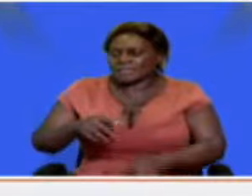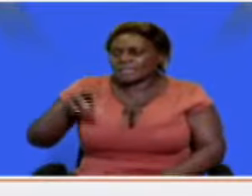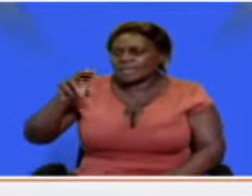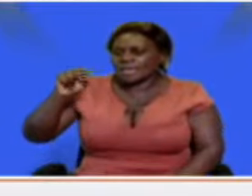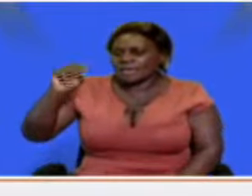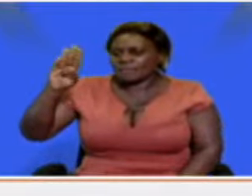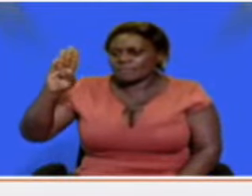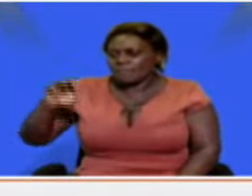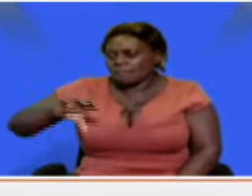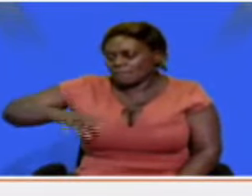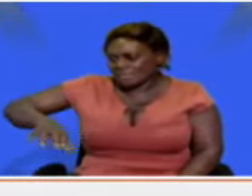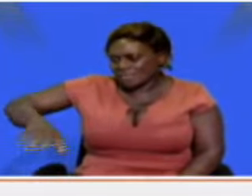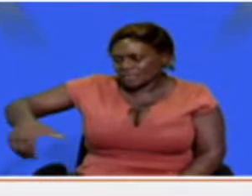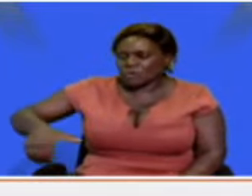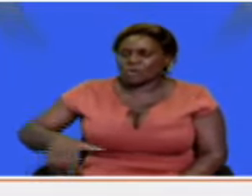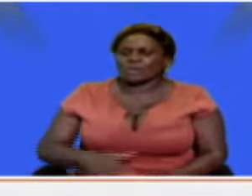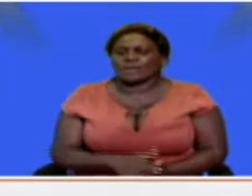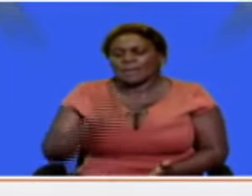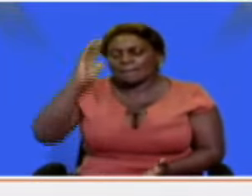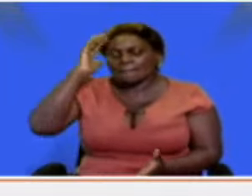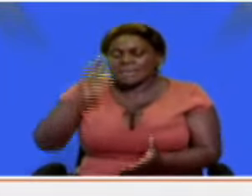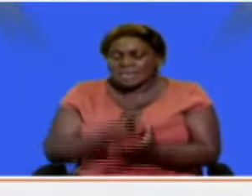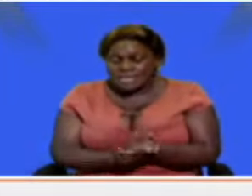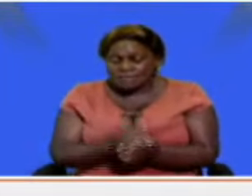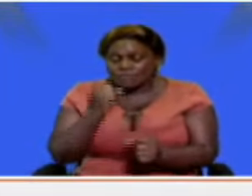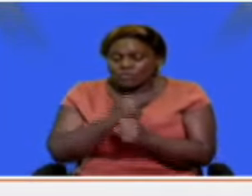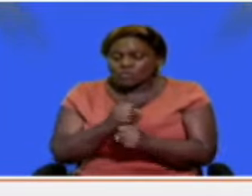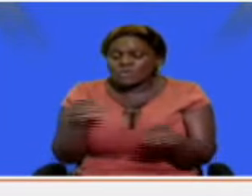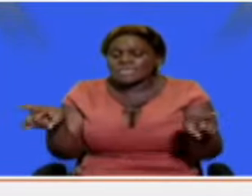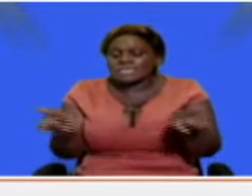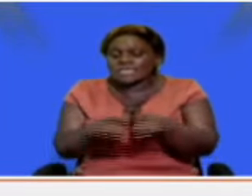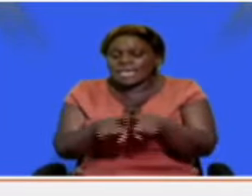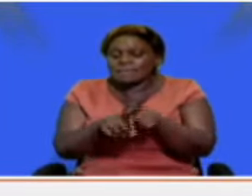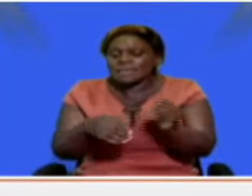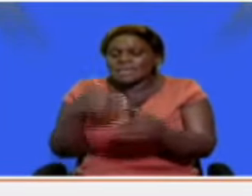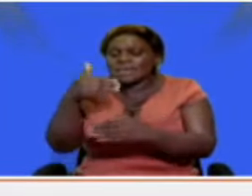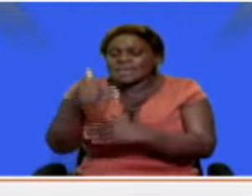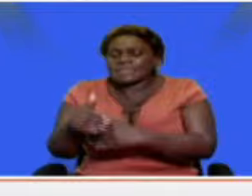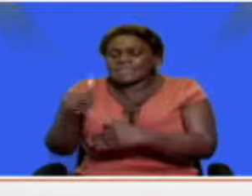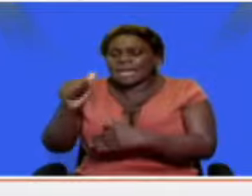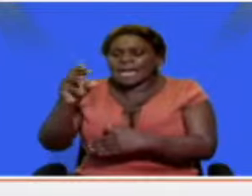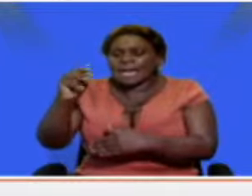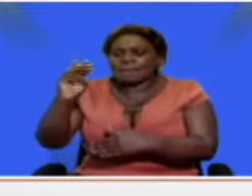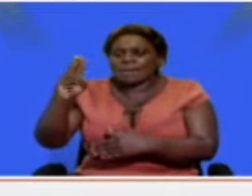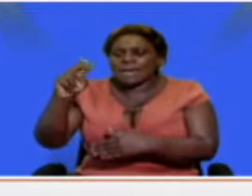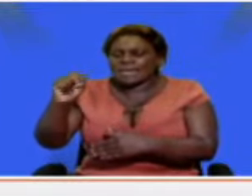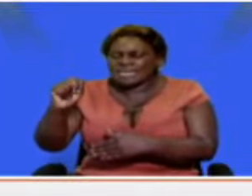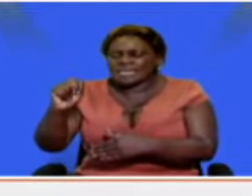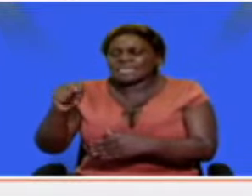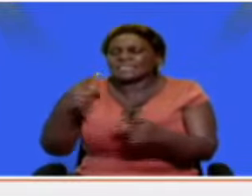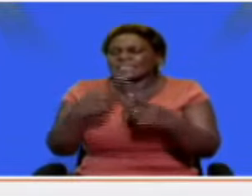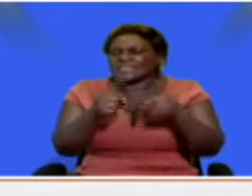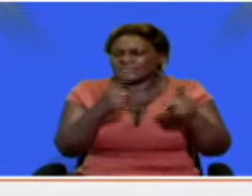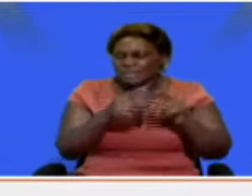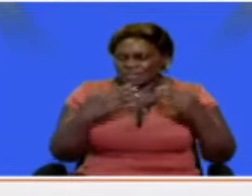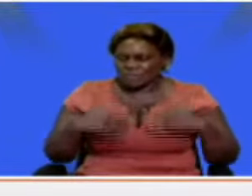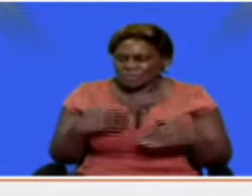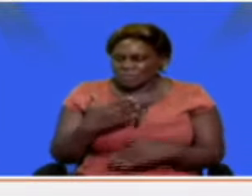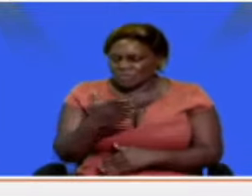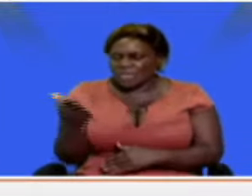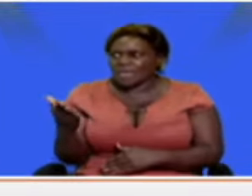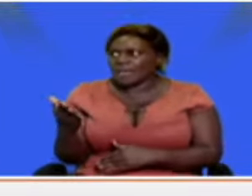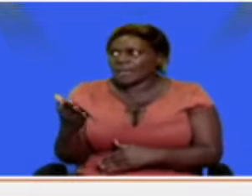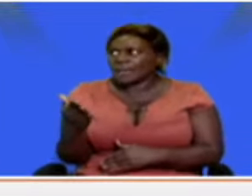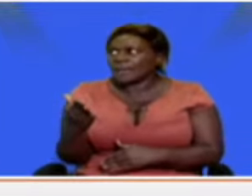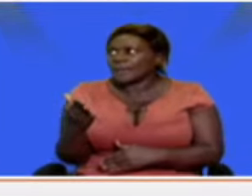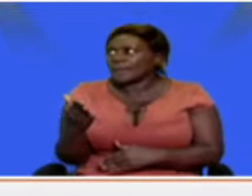in volleyball, in athletics. We believe by doing this, the next Ambani, the next Ndeto, the next Dube, the next Wanyama